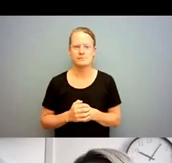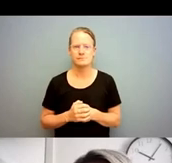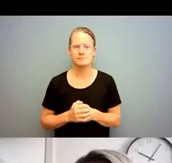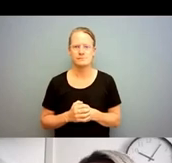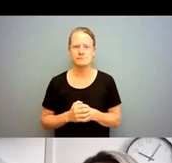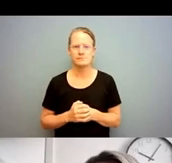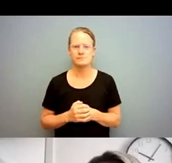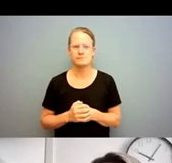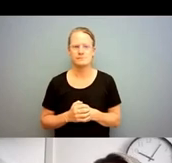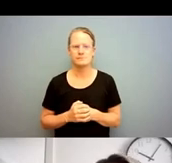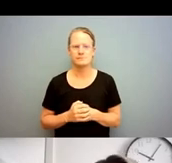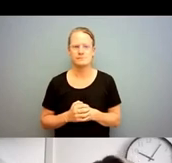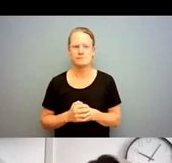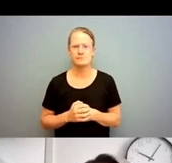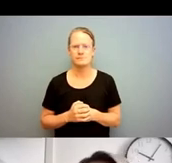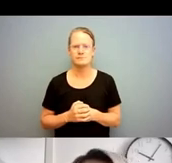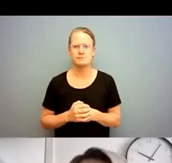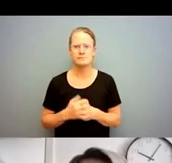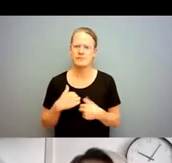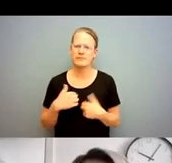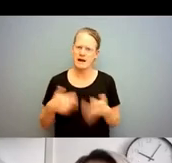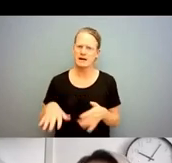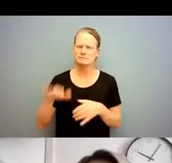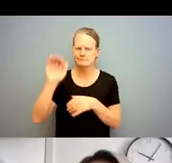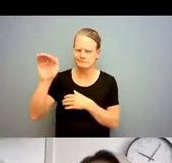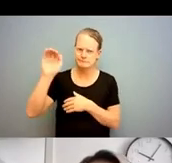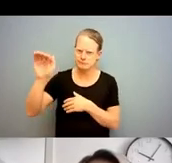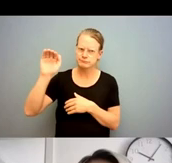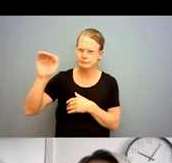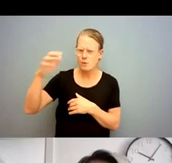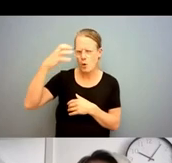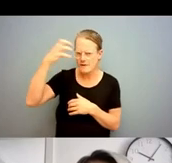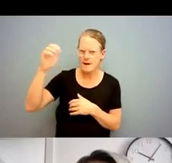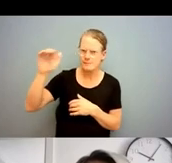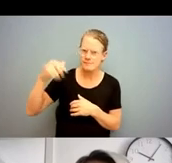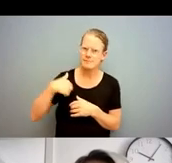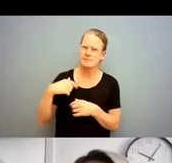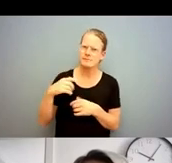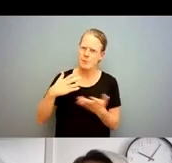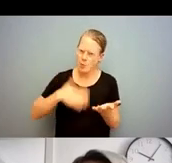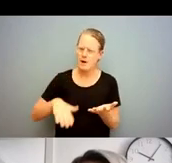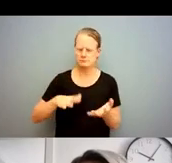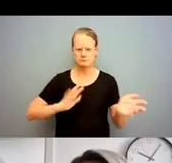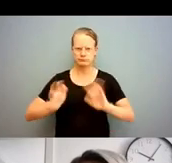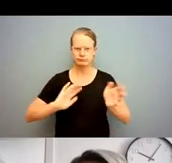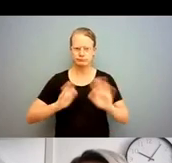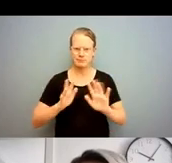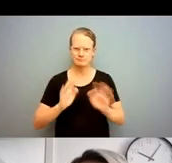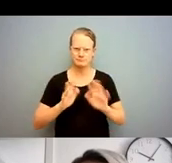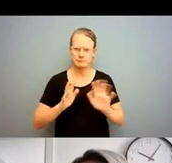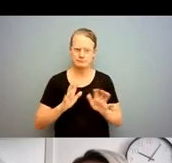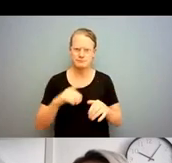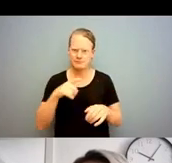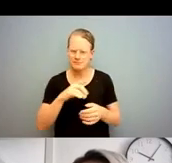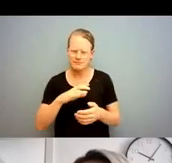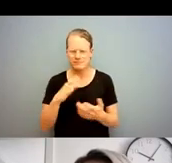I've been asking the government for sign language for the COVID-19 press conferences,